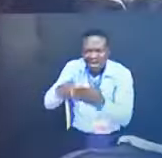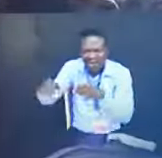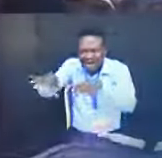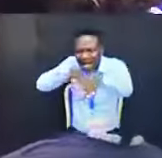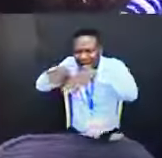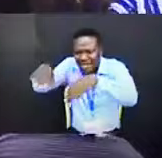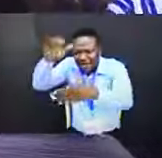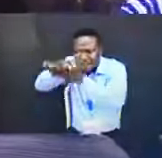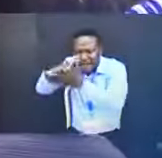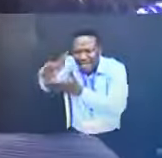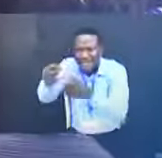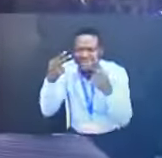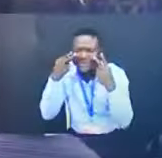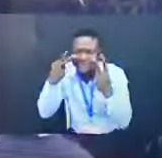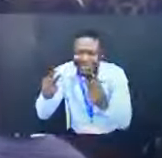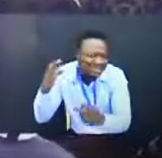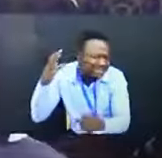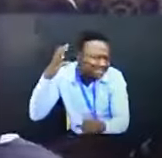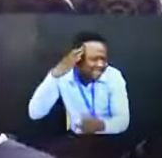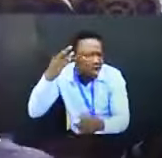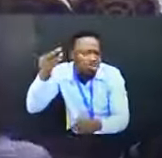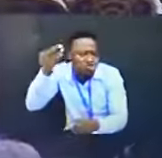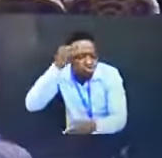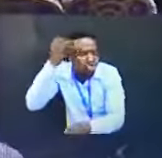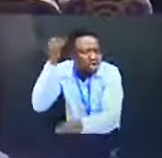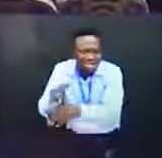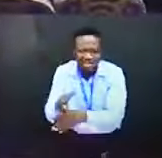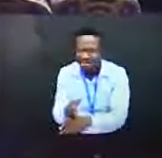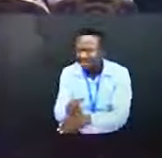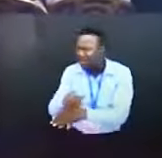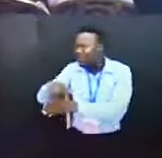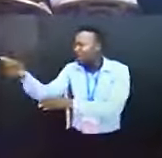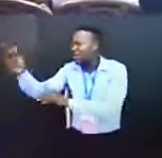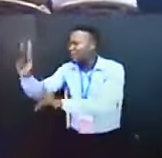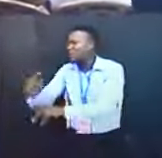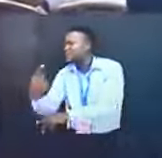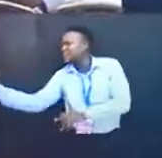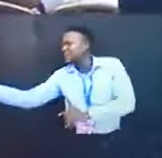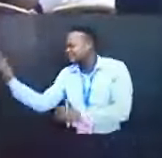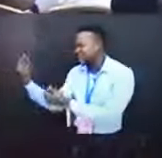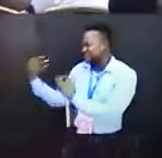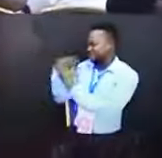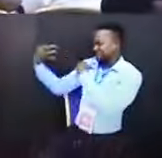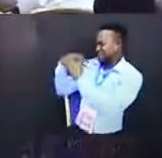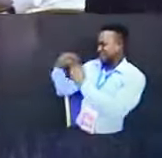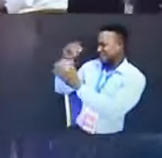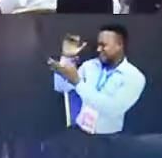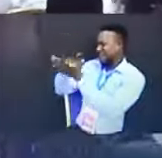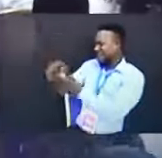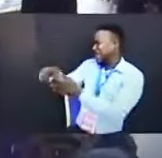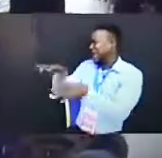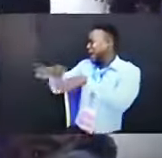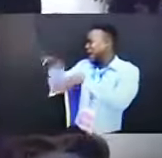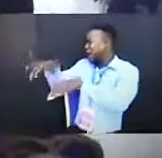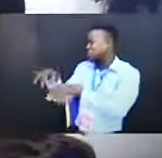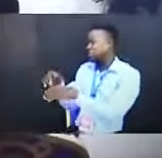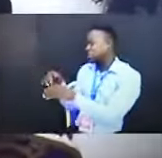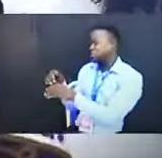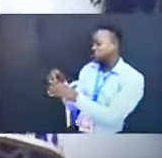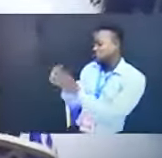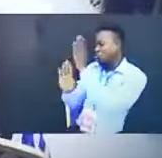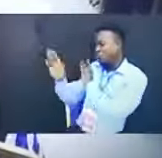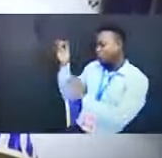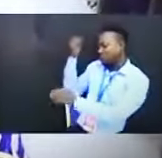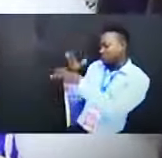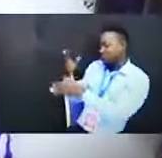knows. He doesn't need anybody to tell him what is going on in my marriage. He is personally present. He sees,